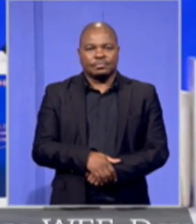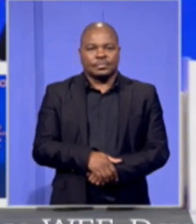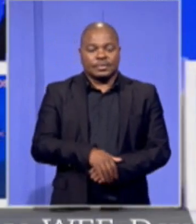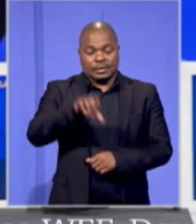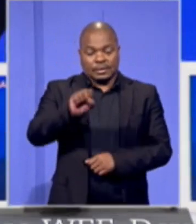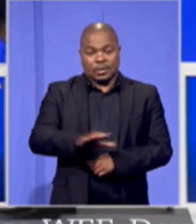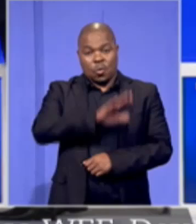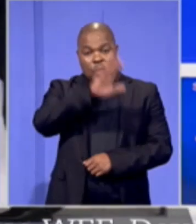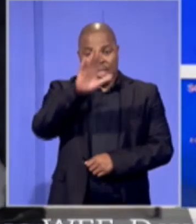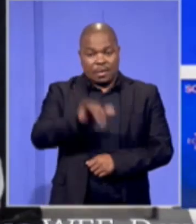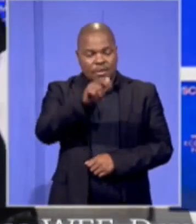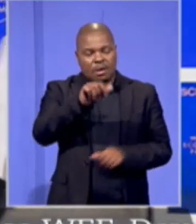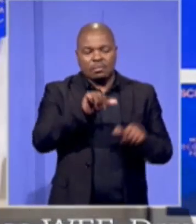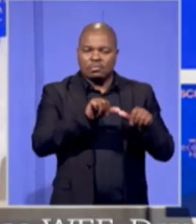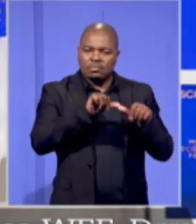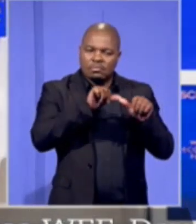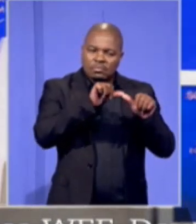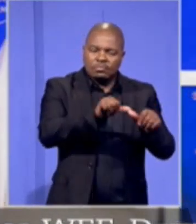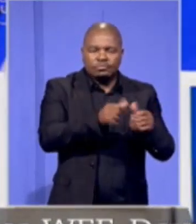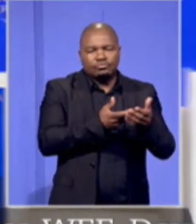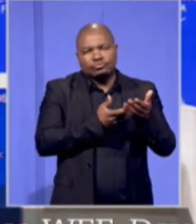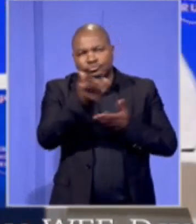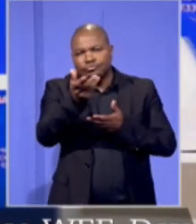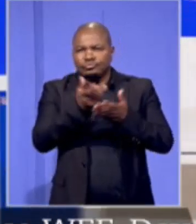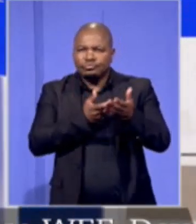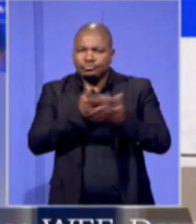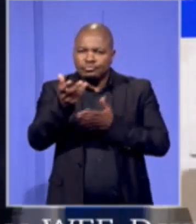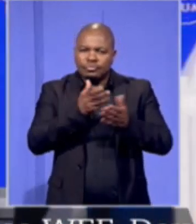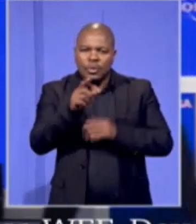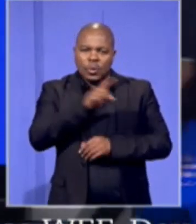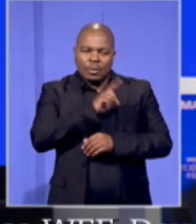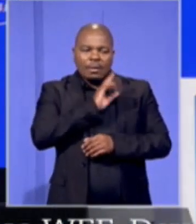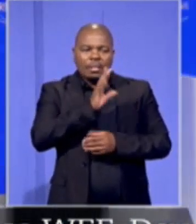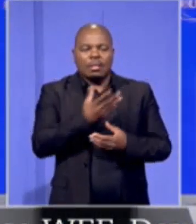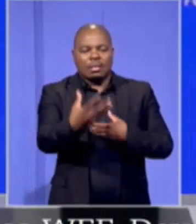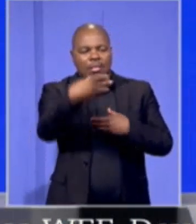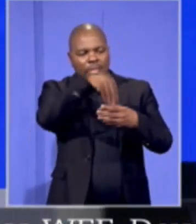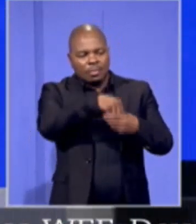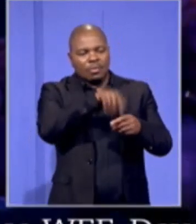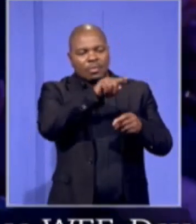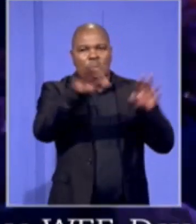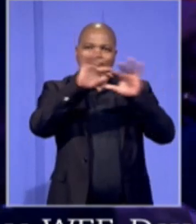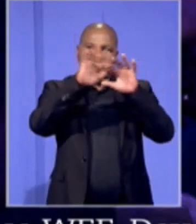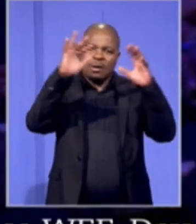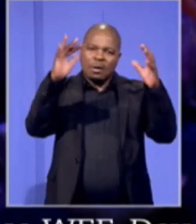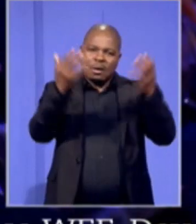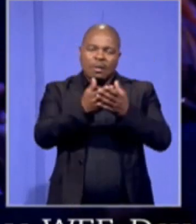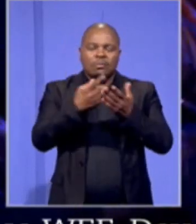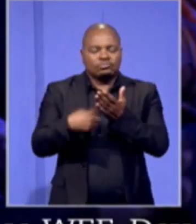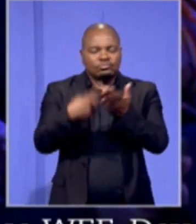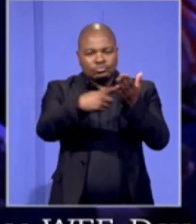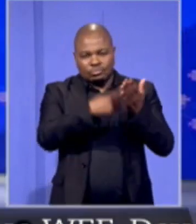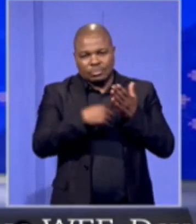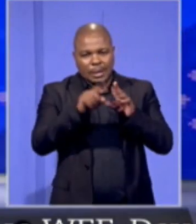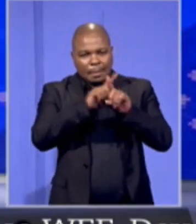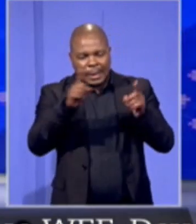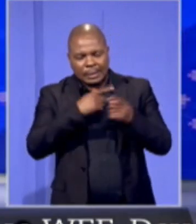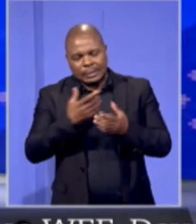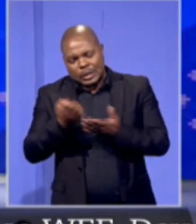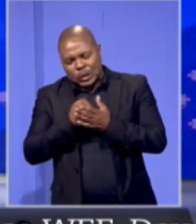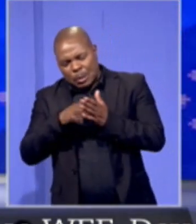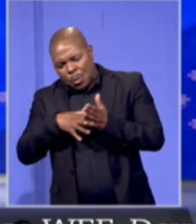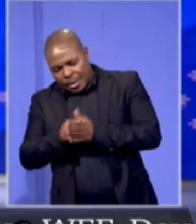Afrika Borwa e ntse e tswela pele o itseka hore e be le kabelo ditherisanong tsa bohlokwa tsa dinaha tsa lefatshe le ha e bonwa e ka ya fokola